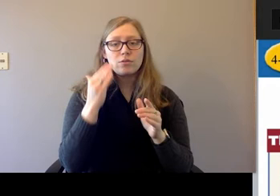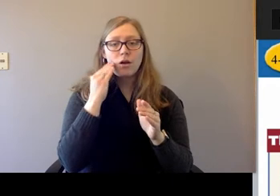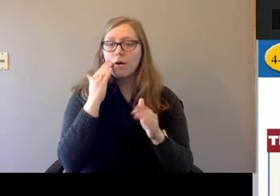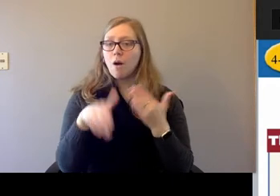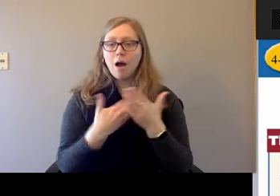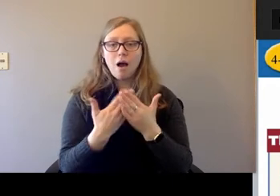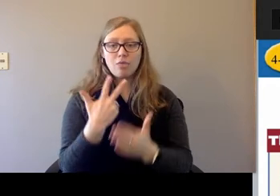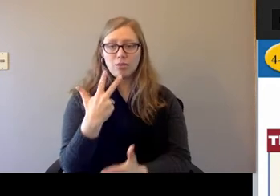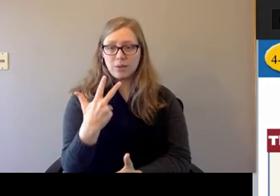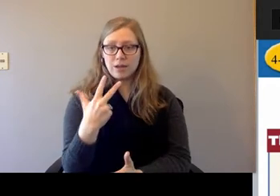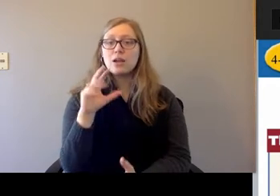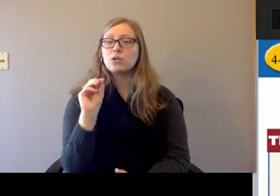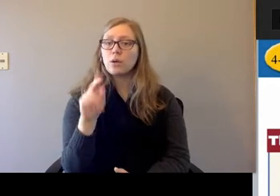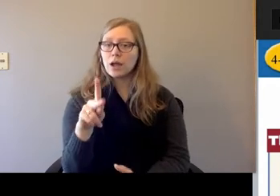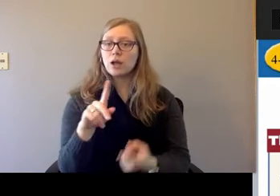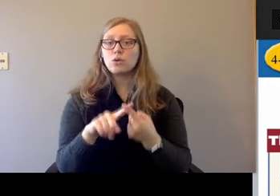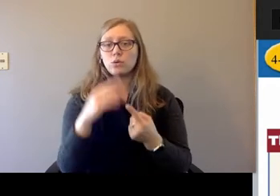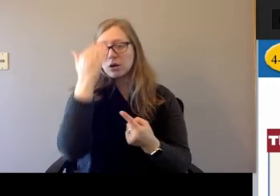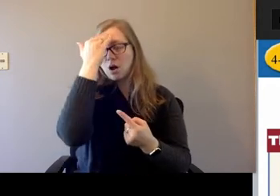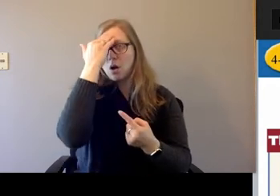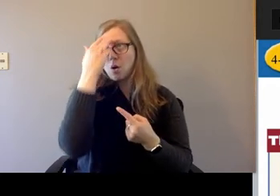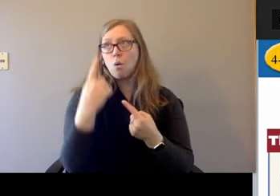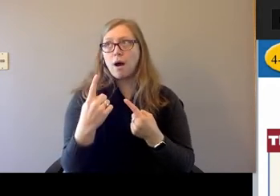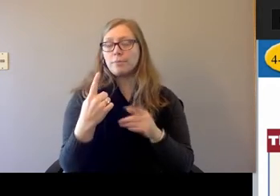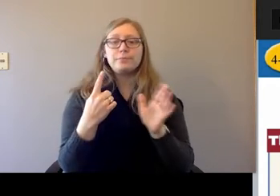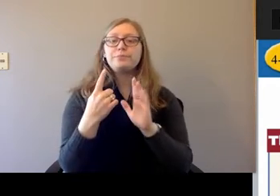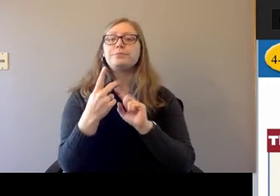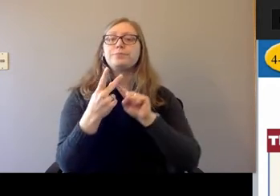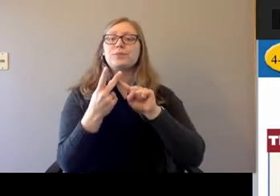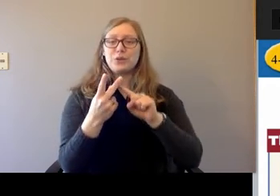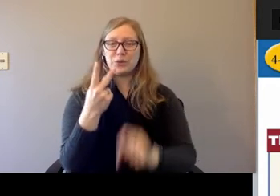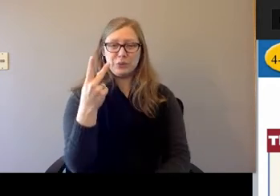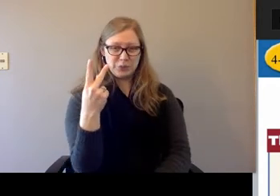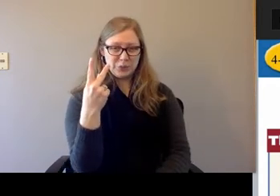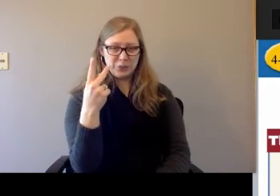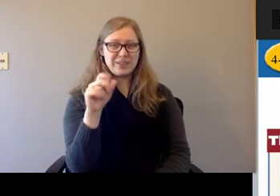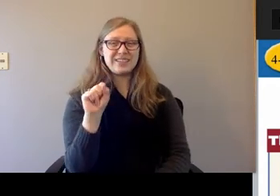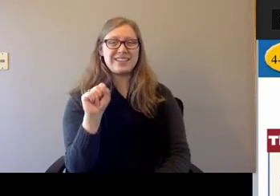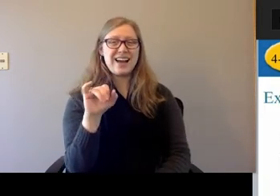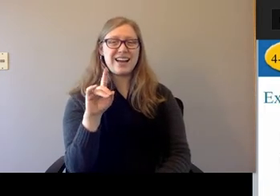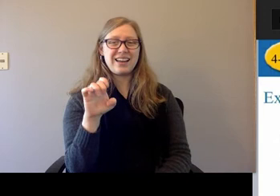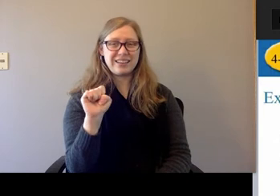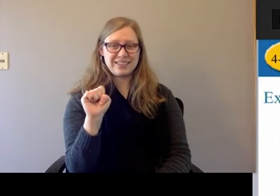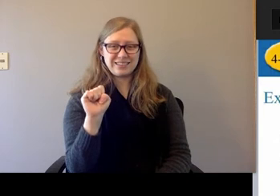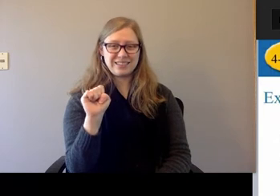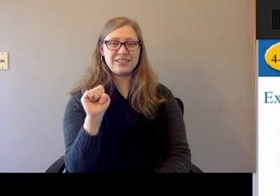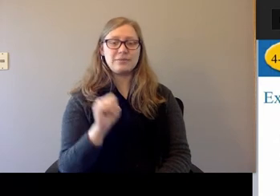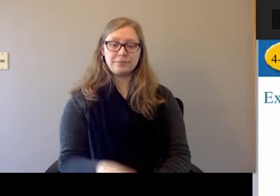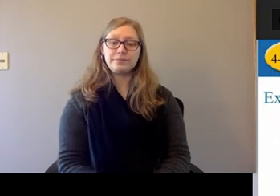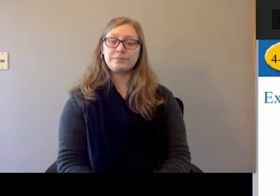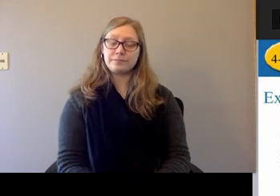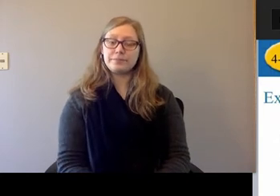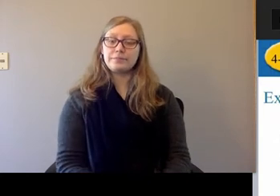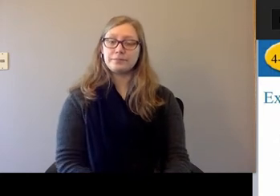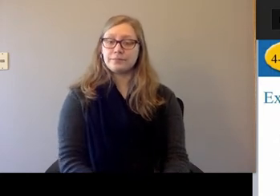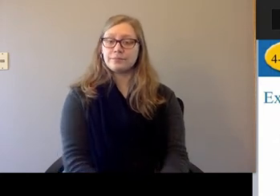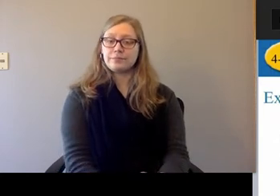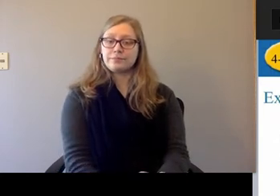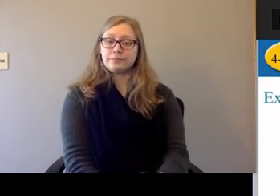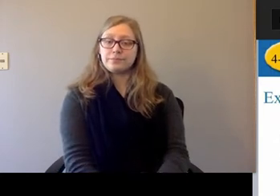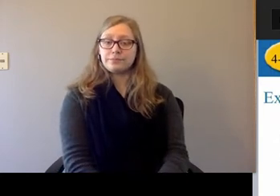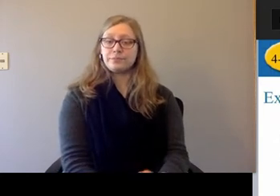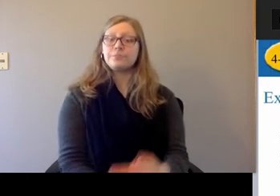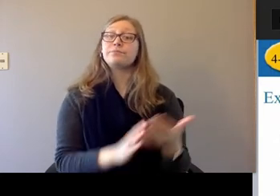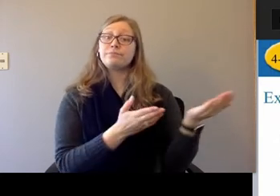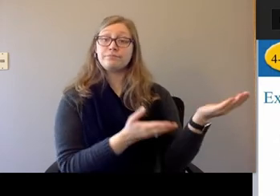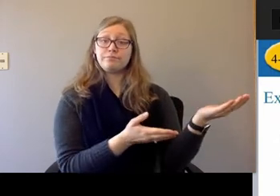side, well, two sides. You know the hypotenuse and one of the legs. So here we have a